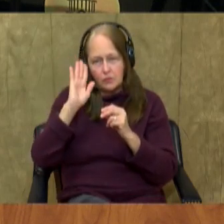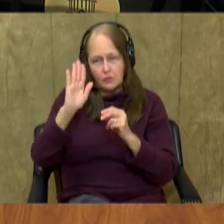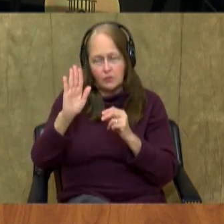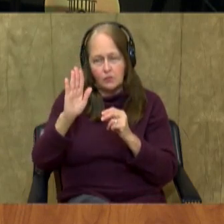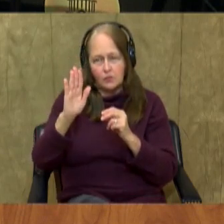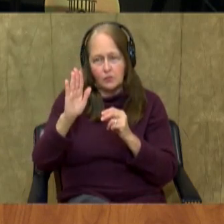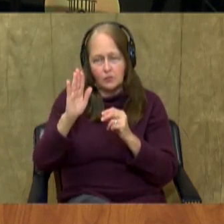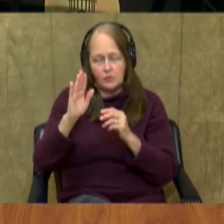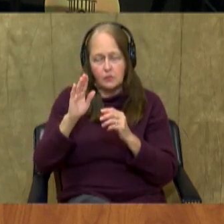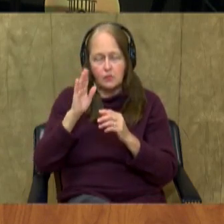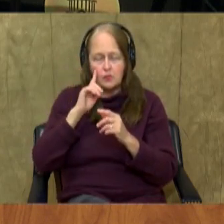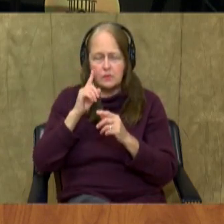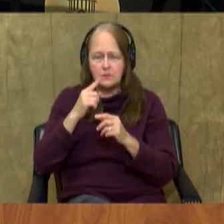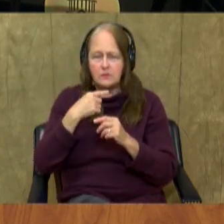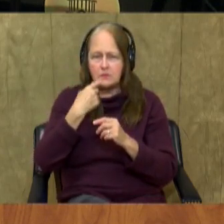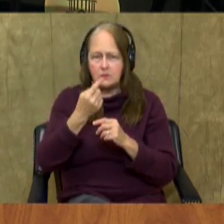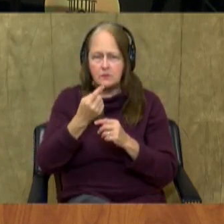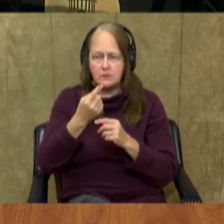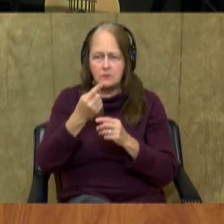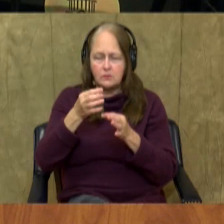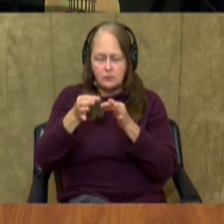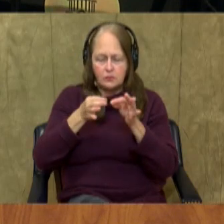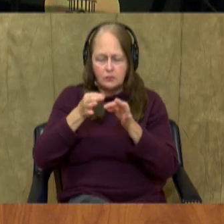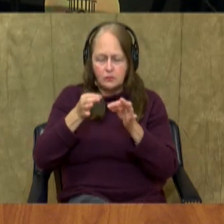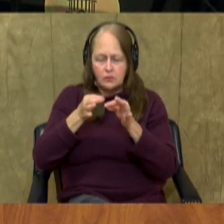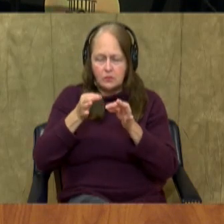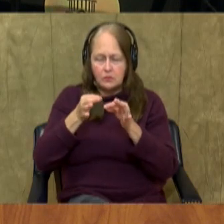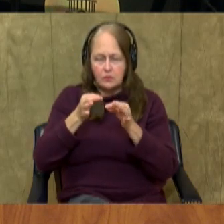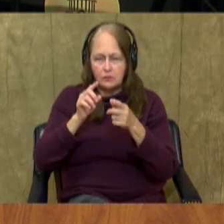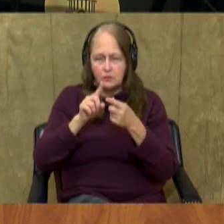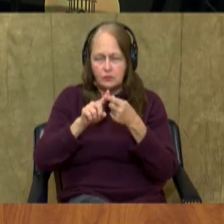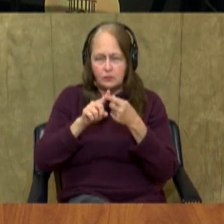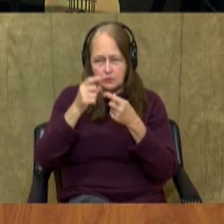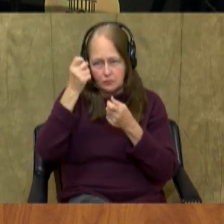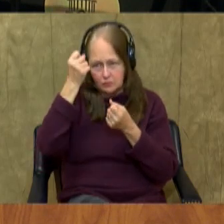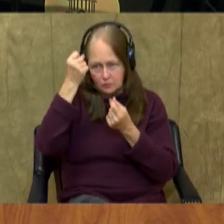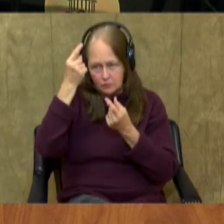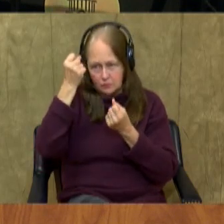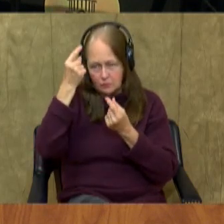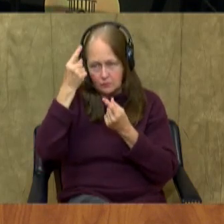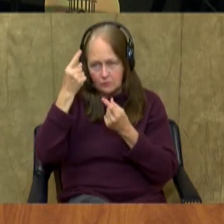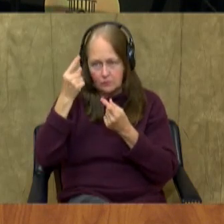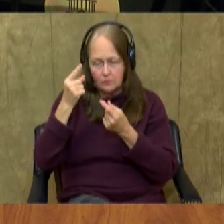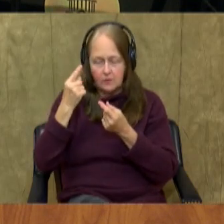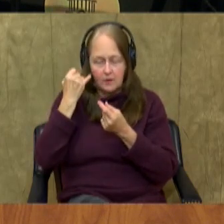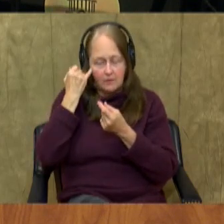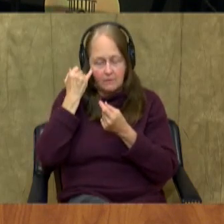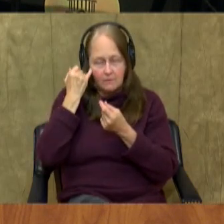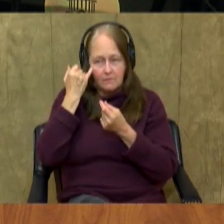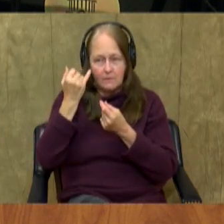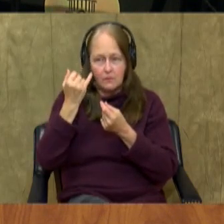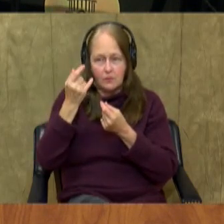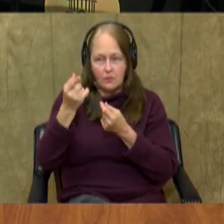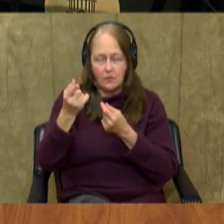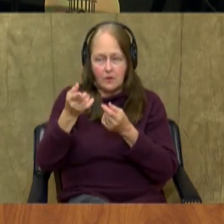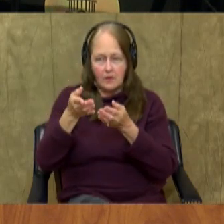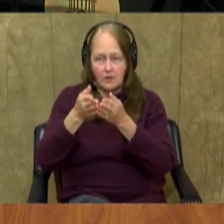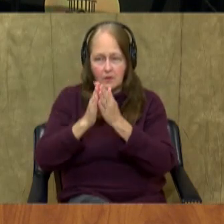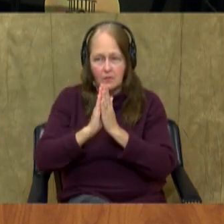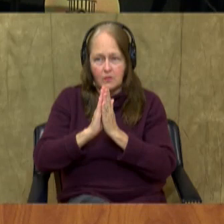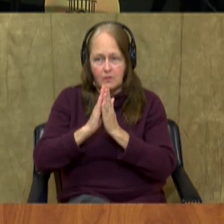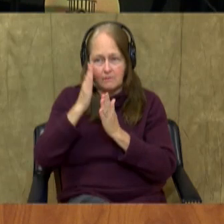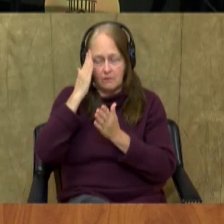your rebuttal. What are you going to say to bring it home? If they told you no, for instance, if you asked